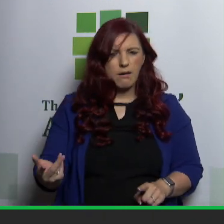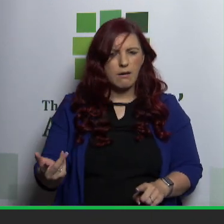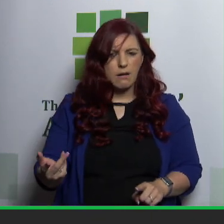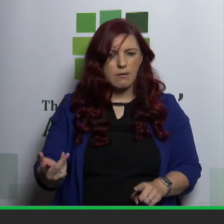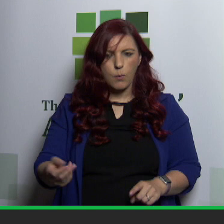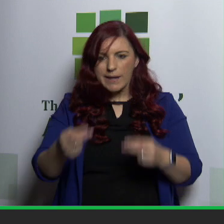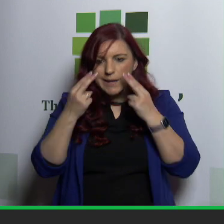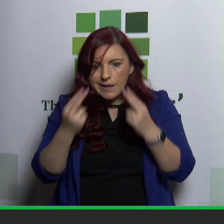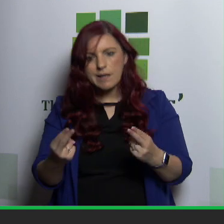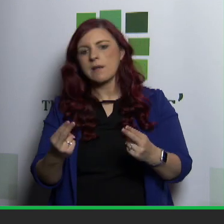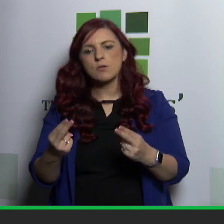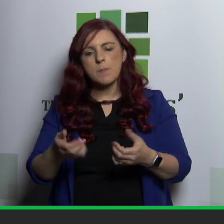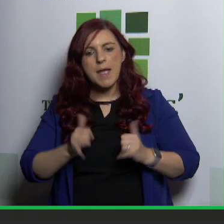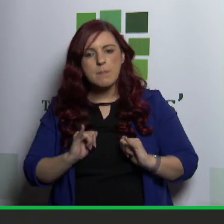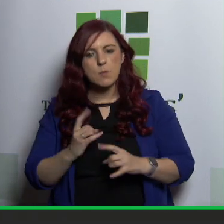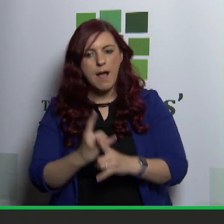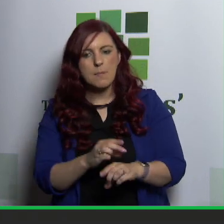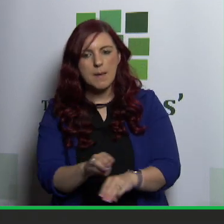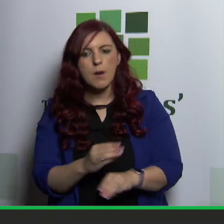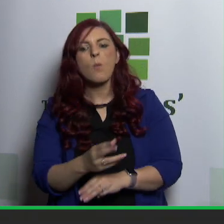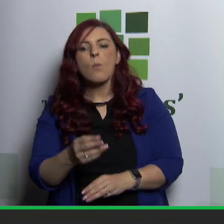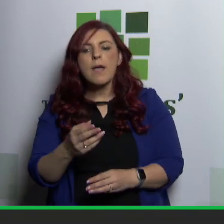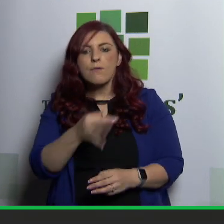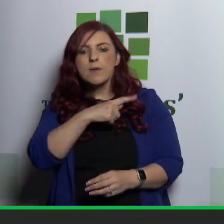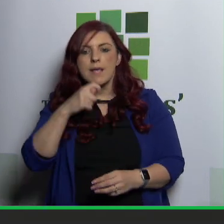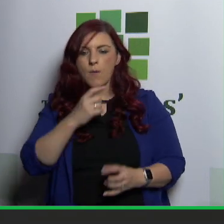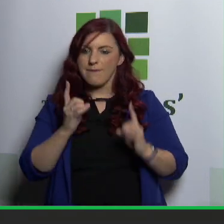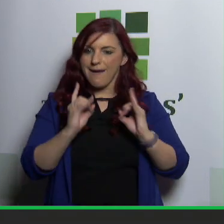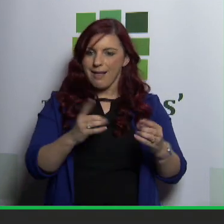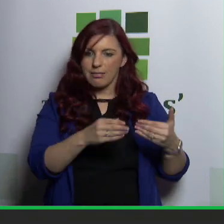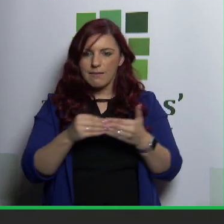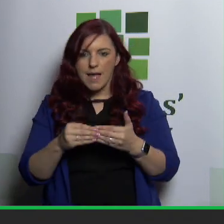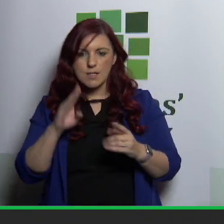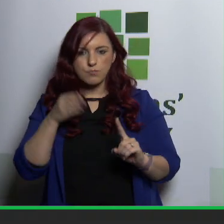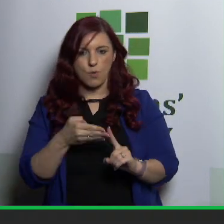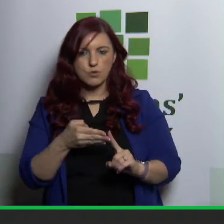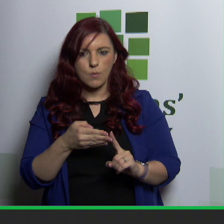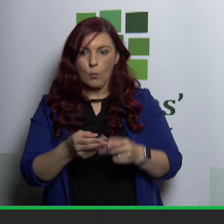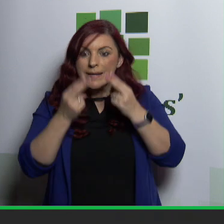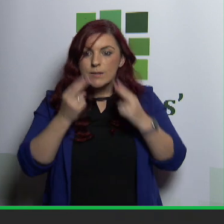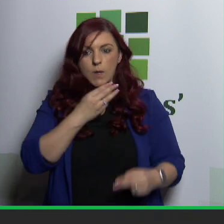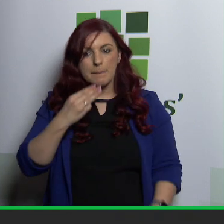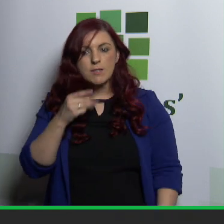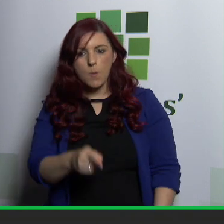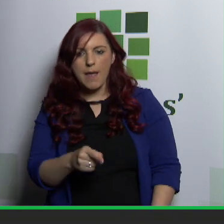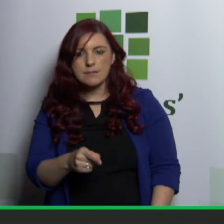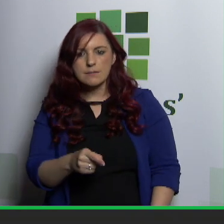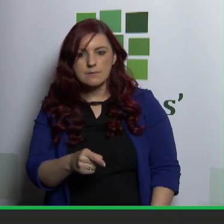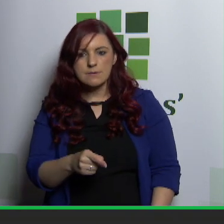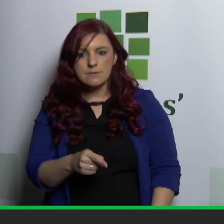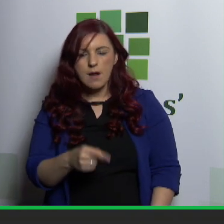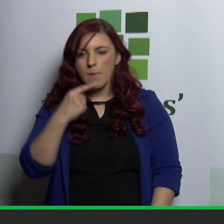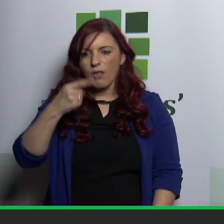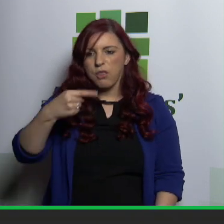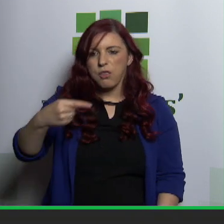need to actually, if we're going to say we have a health-led approach, we need to actually commit to that instead of it constantly being